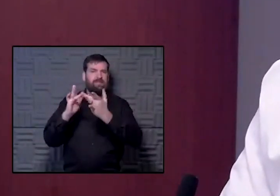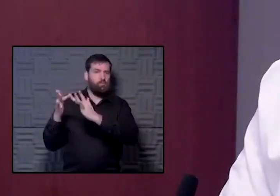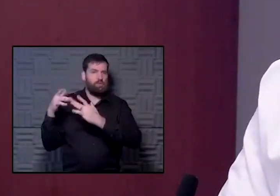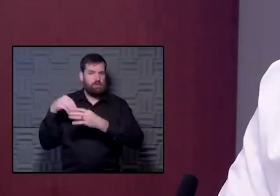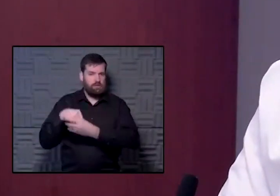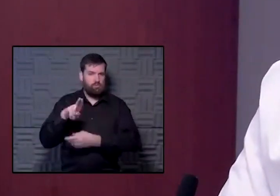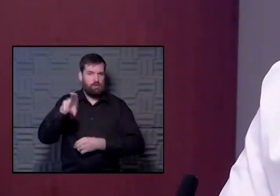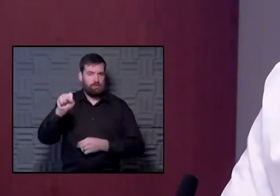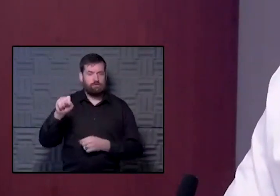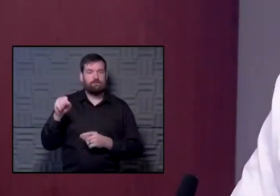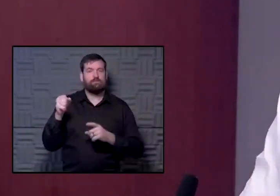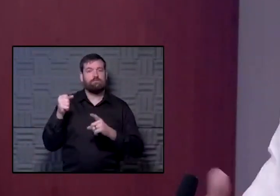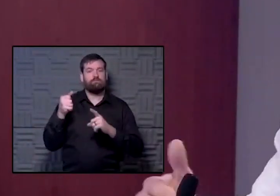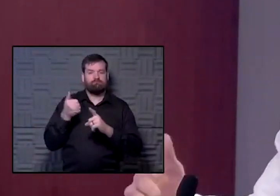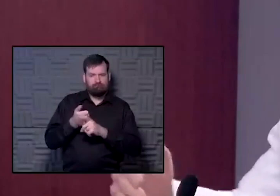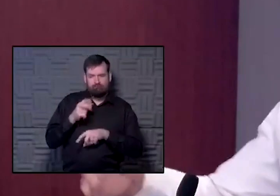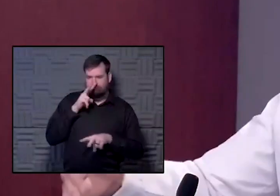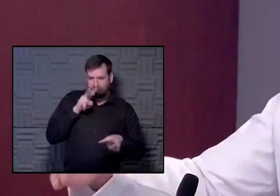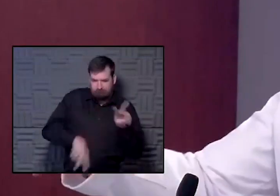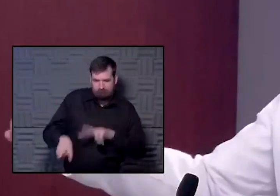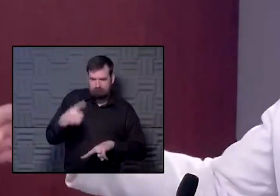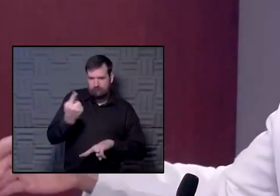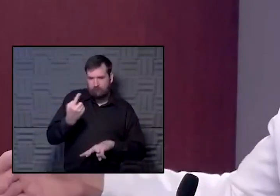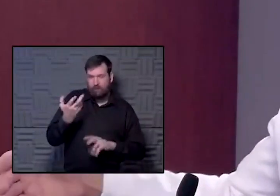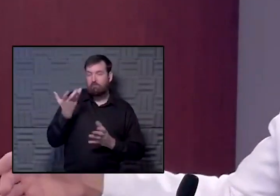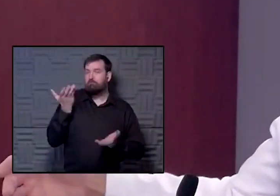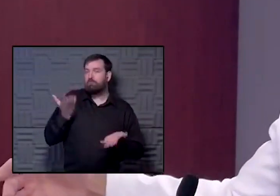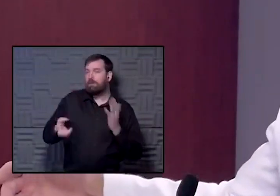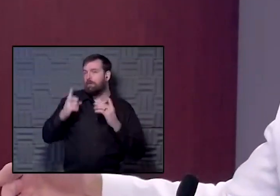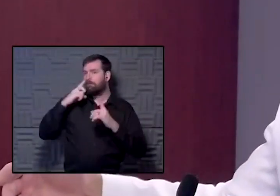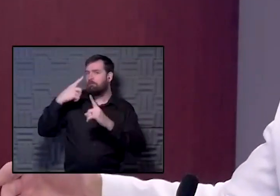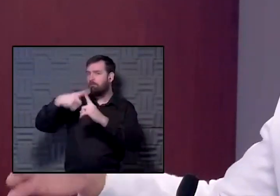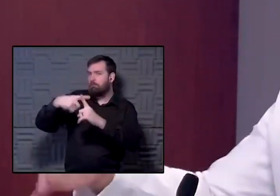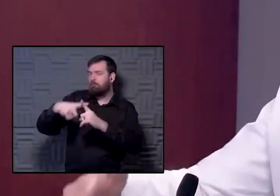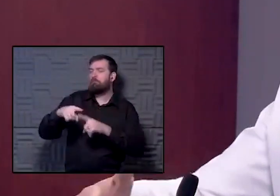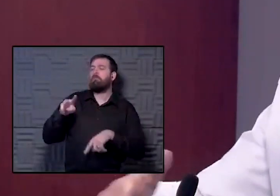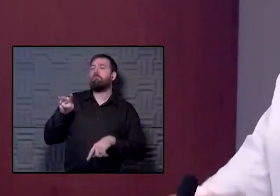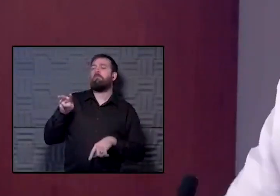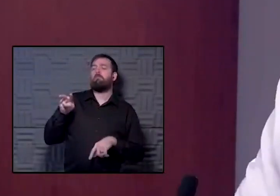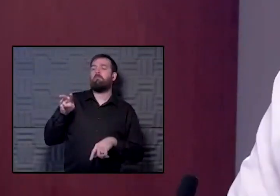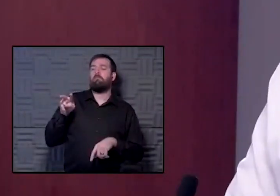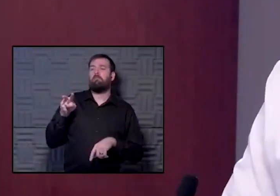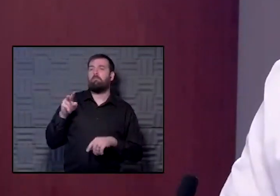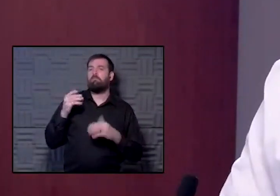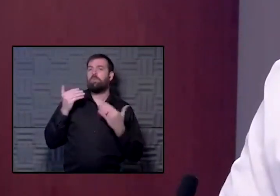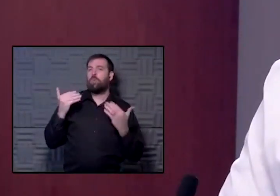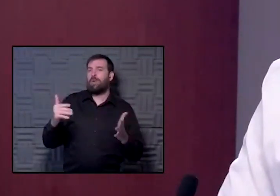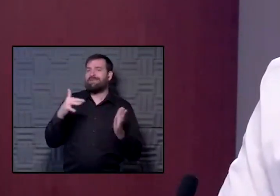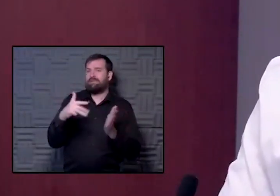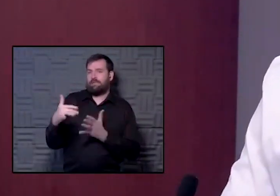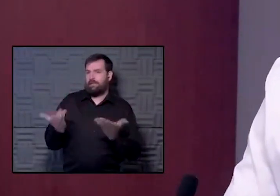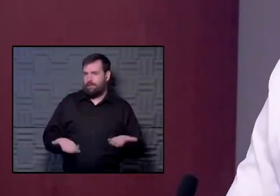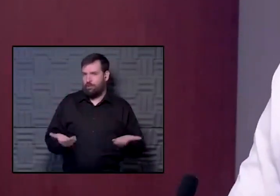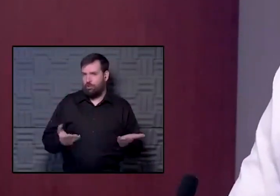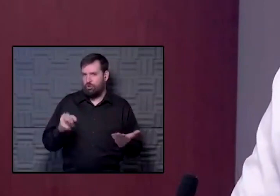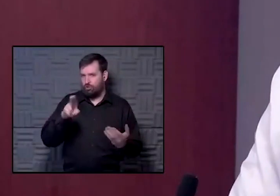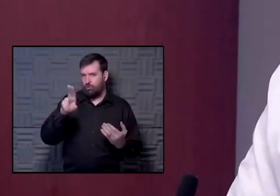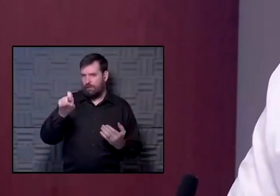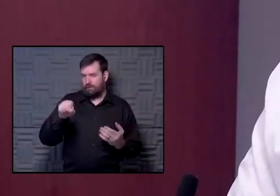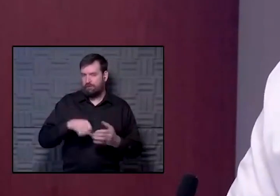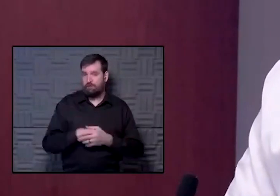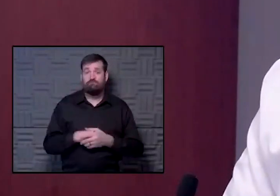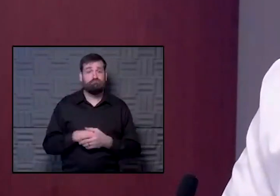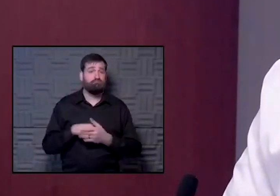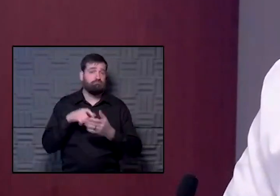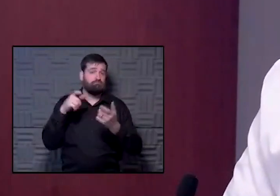an adaptive trial design. So it looks at something that's maybe promising out there and it says, well, let's go ahead and study it here in the U.S. And that's exactly